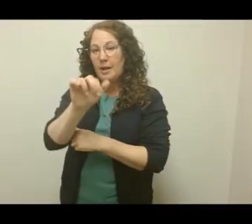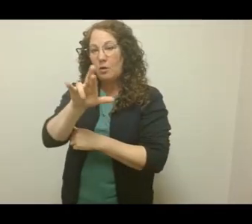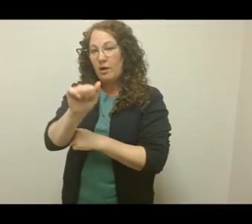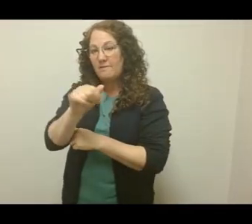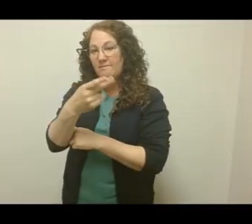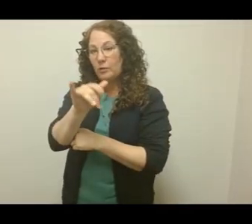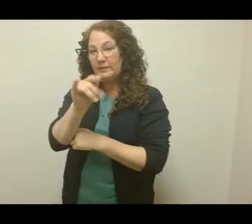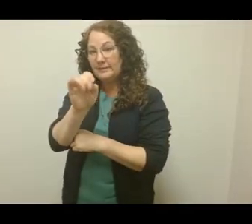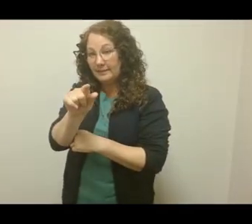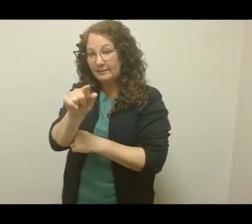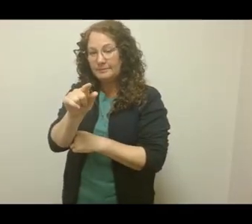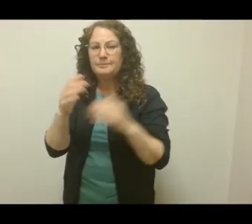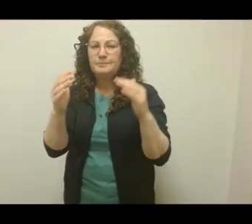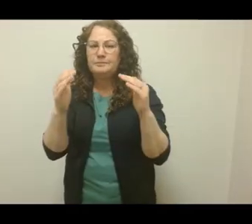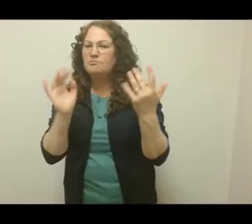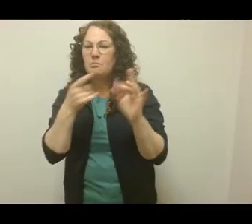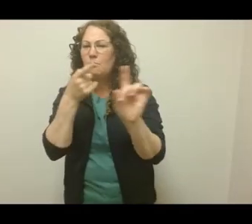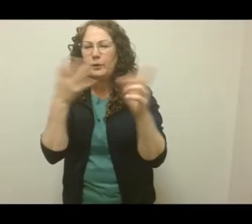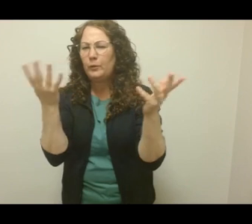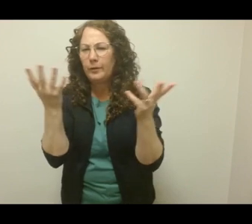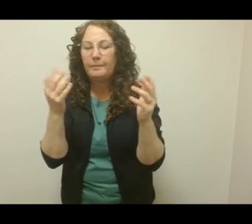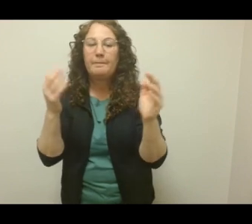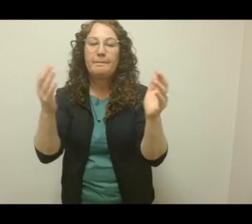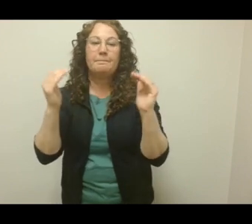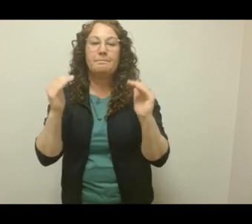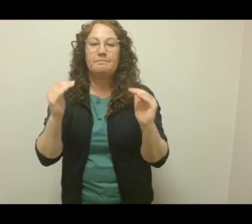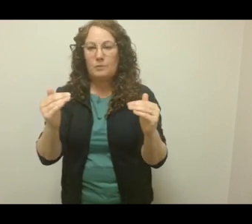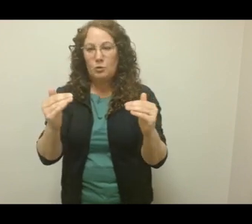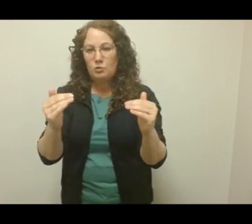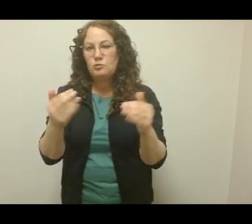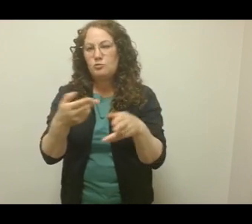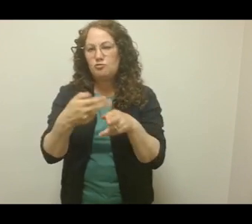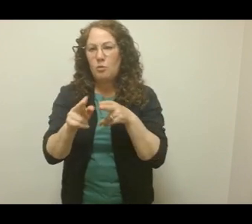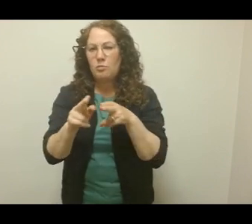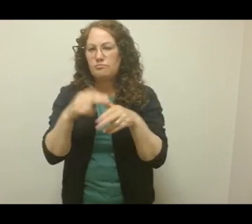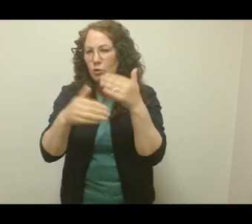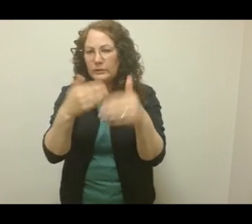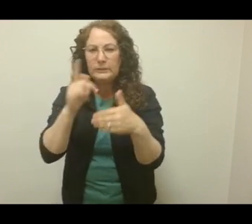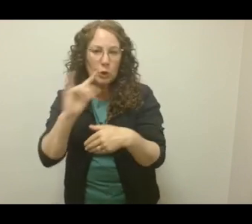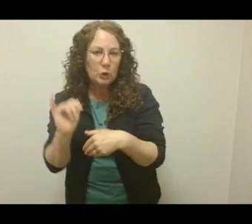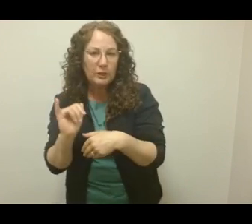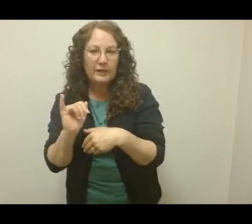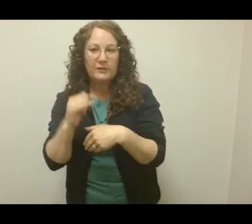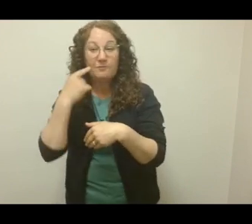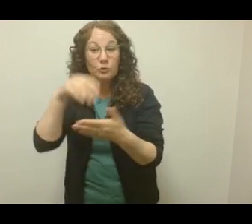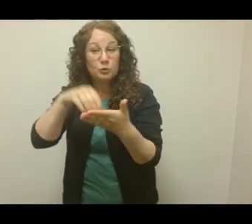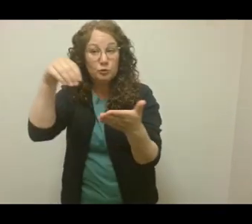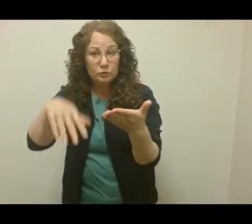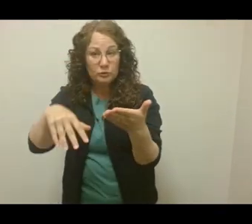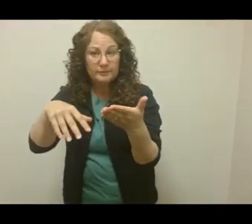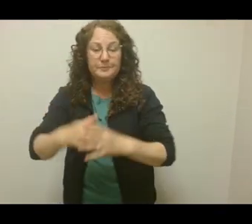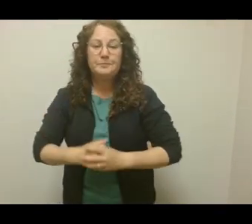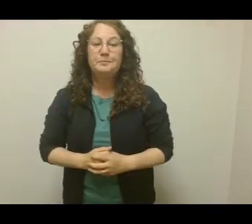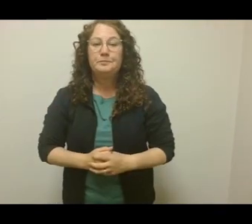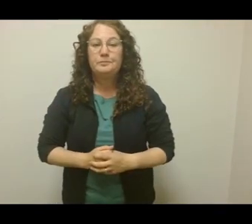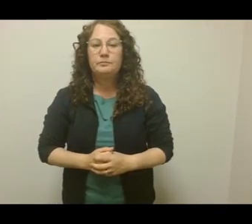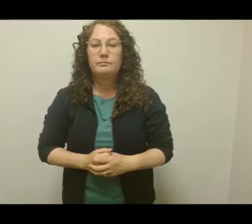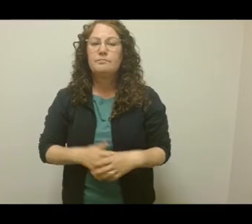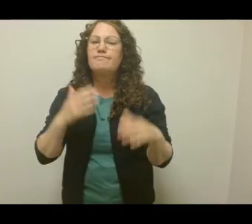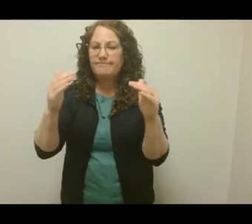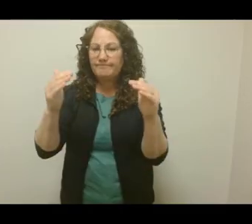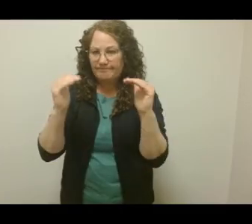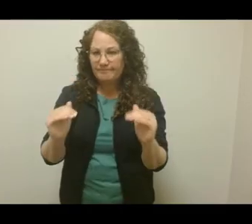We're going to look at the point of it, very briefly at the process, what this can look like for students. Next, we're going to talk